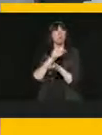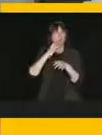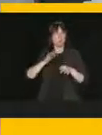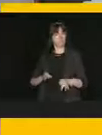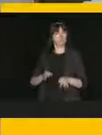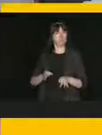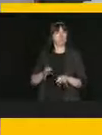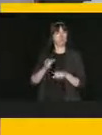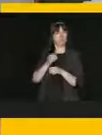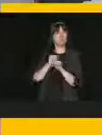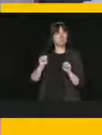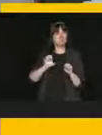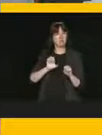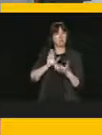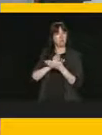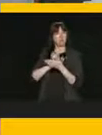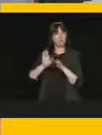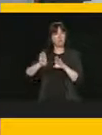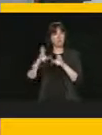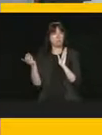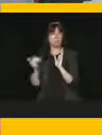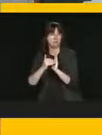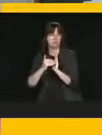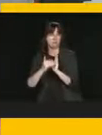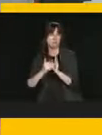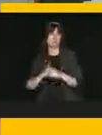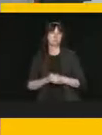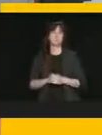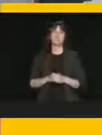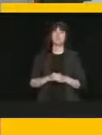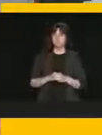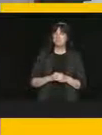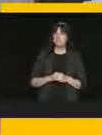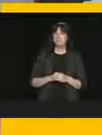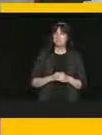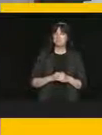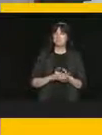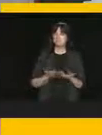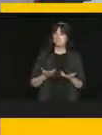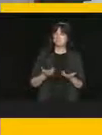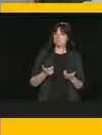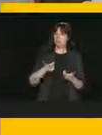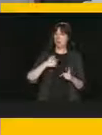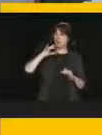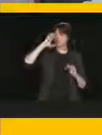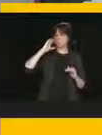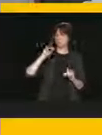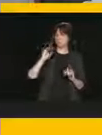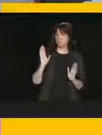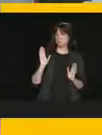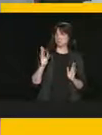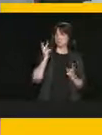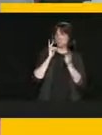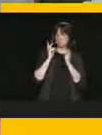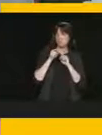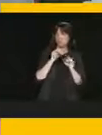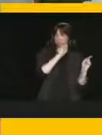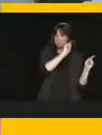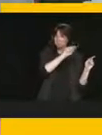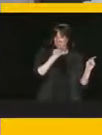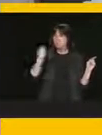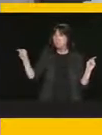before we can make a decision about reopening. And that's exactly what I'm expecting to happen. I believe all